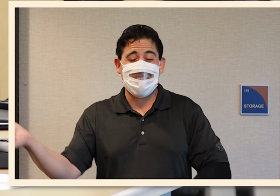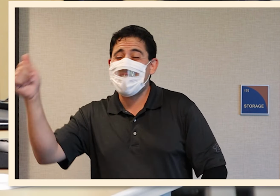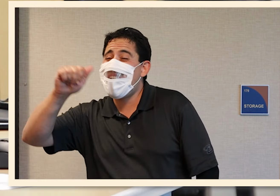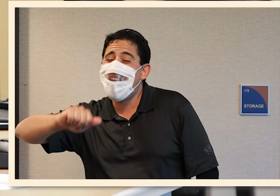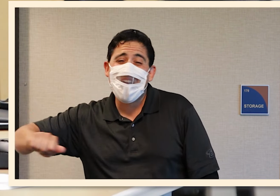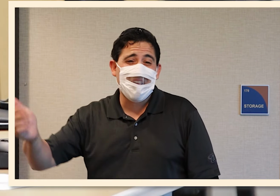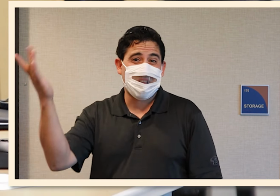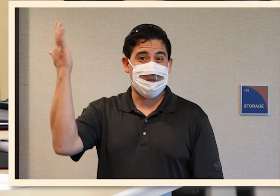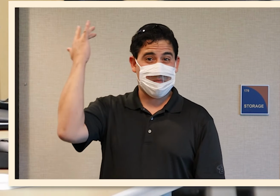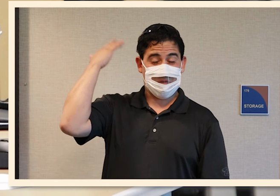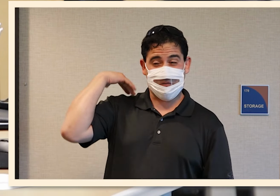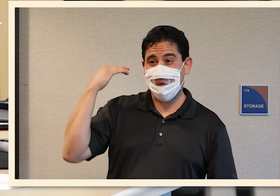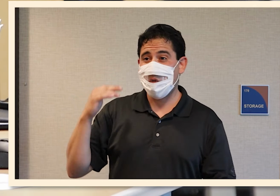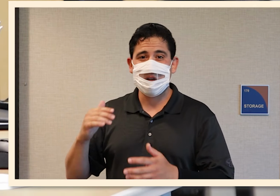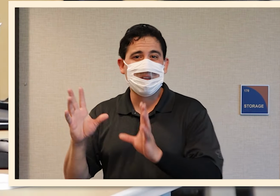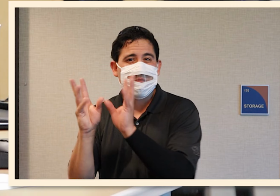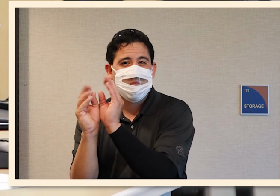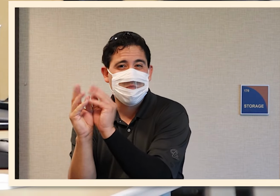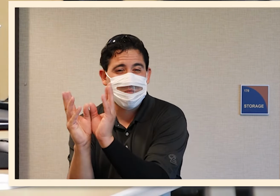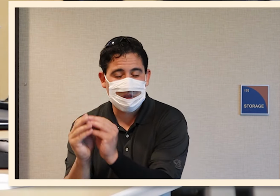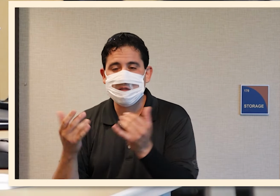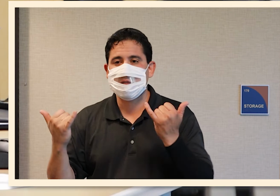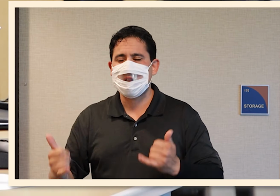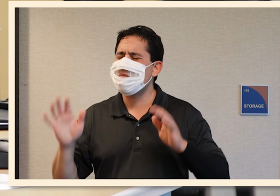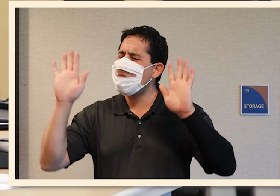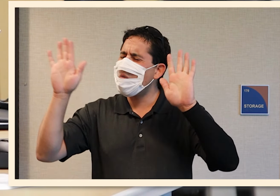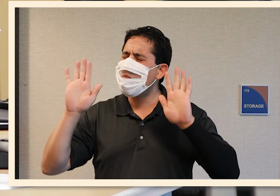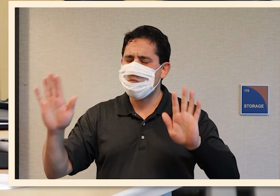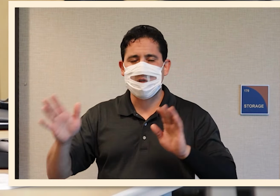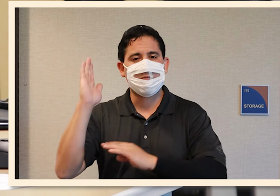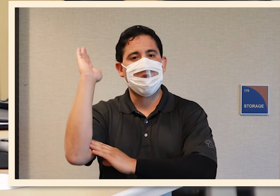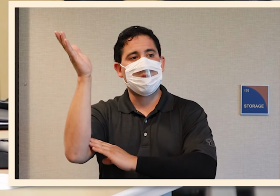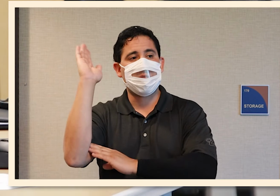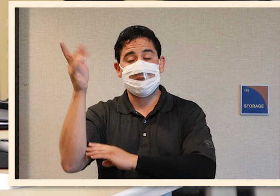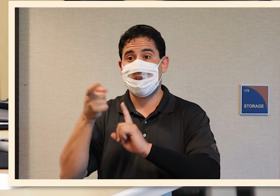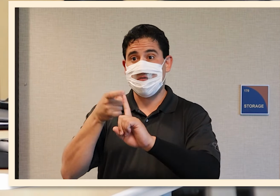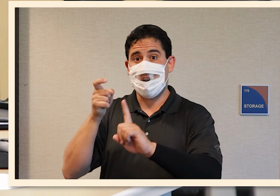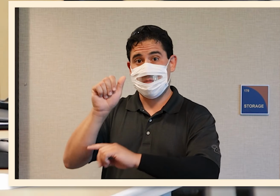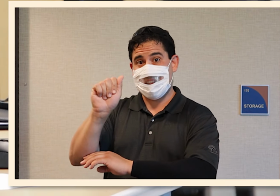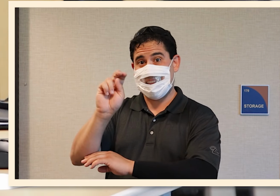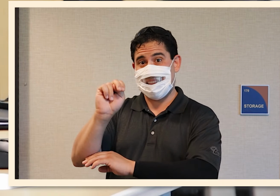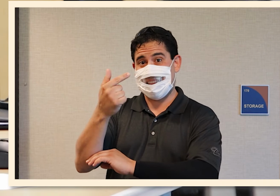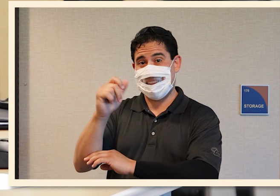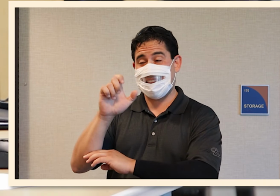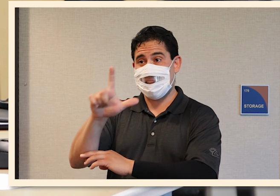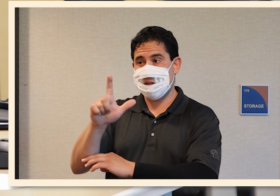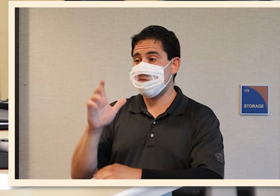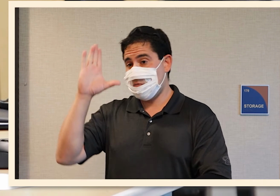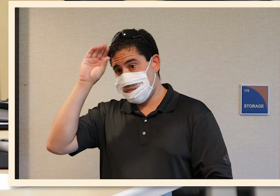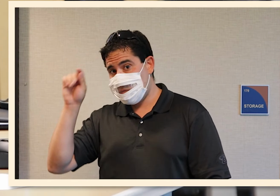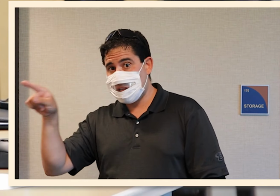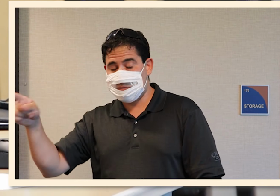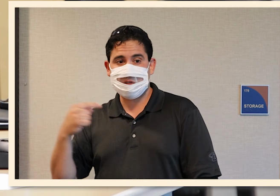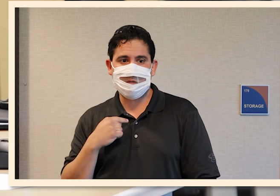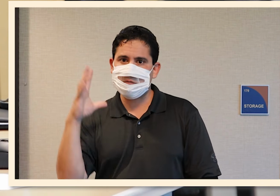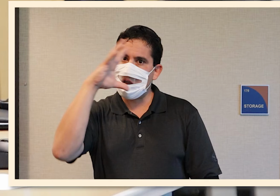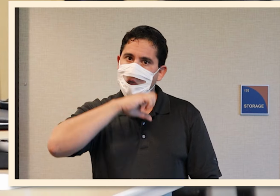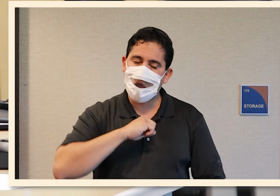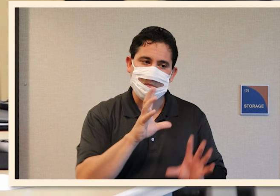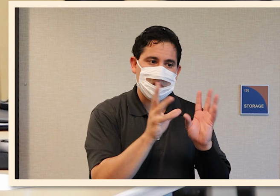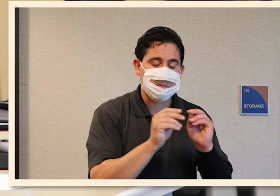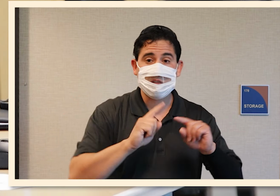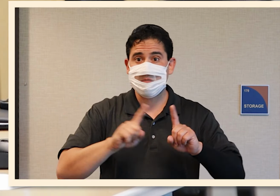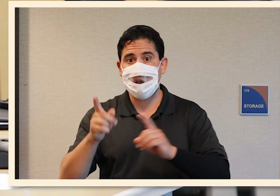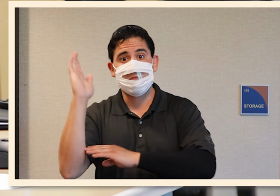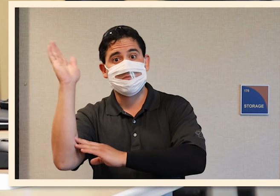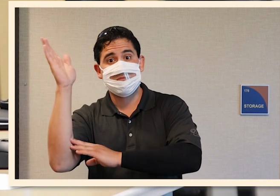I've dealt with. You've had some wonderful presentations by Angel in the past. I know that I missed one meeting where he presented his map. My staff and I have worked closely